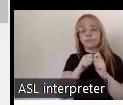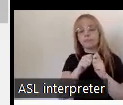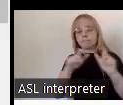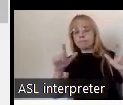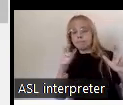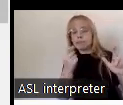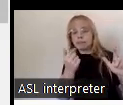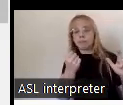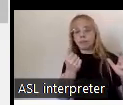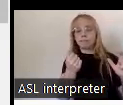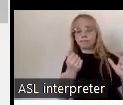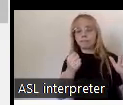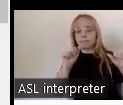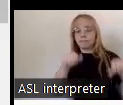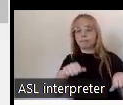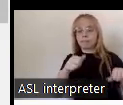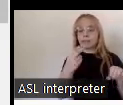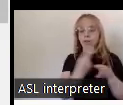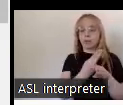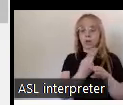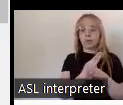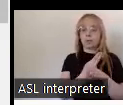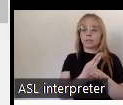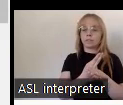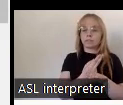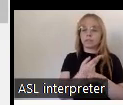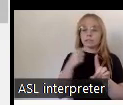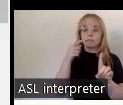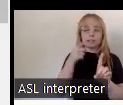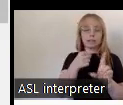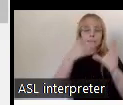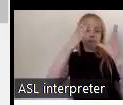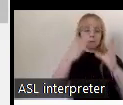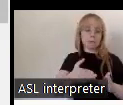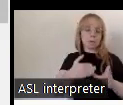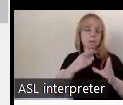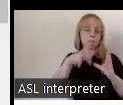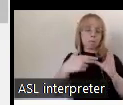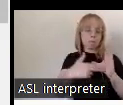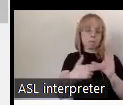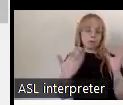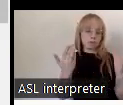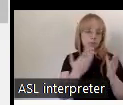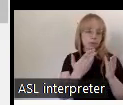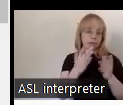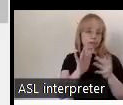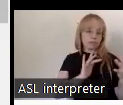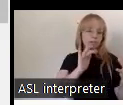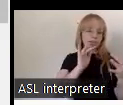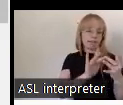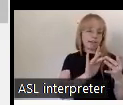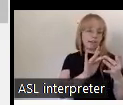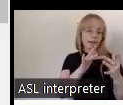so that you might make note of what a person's role is and what you might contact